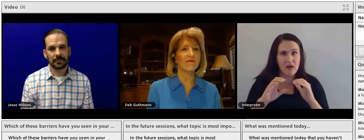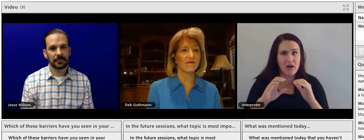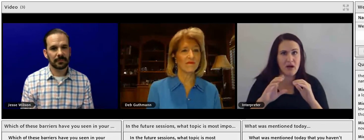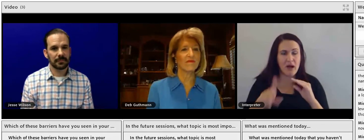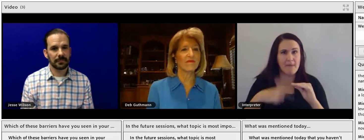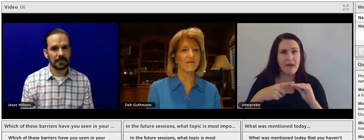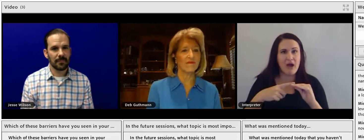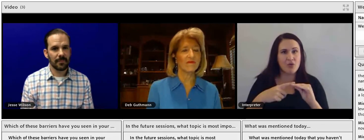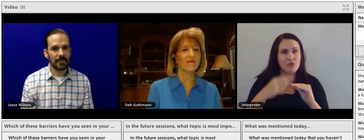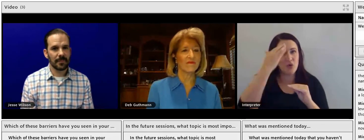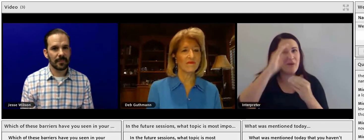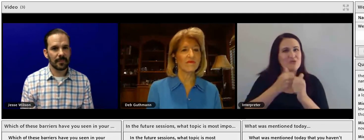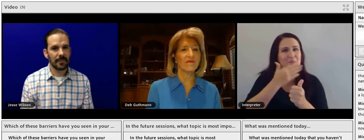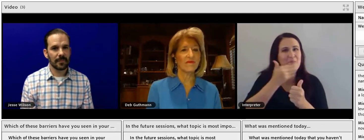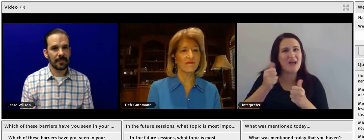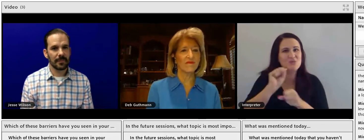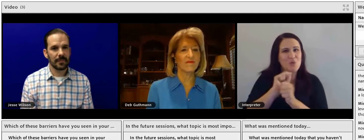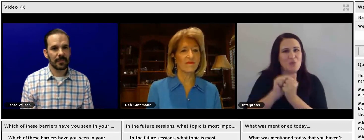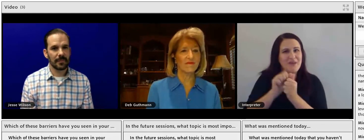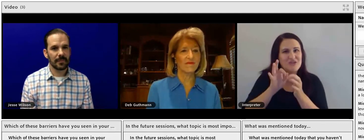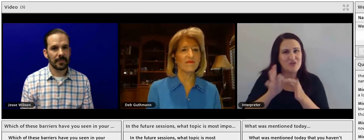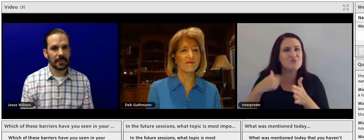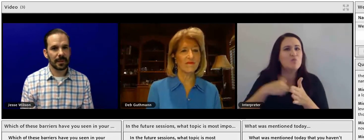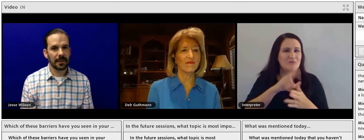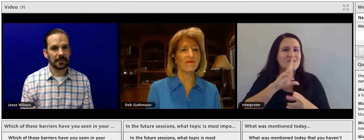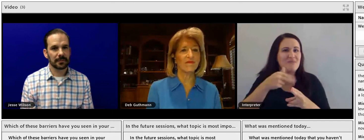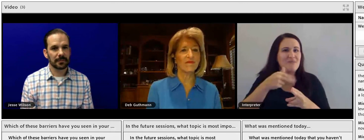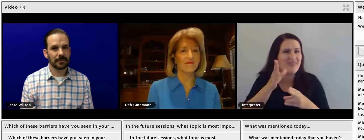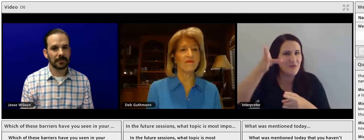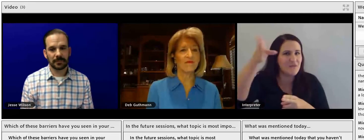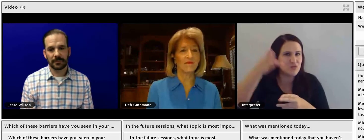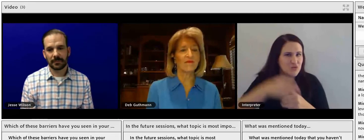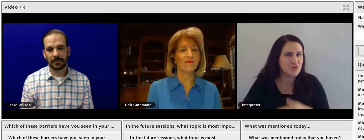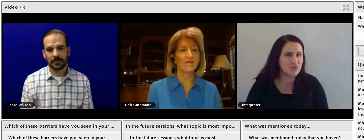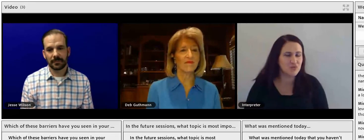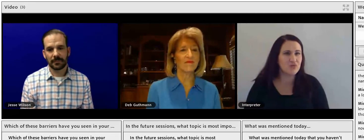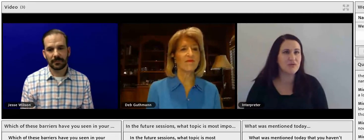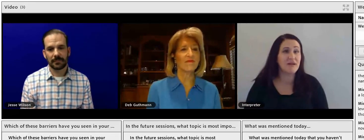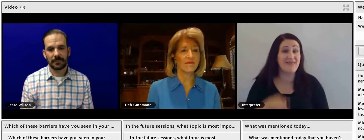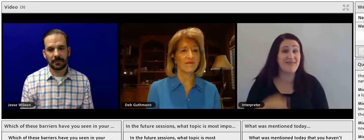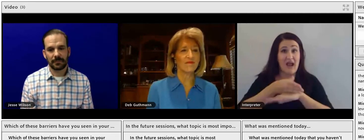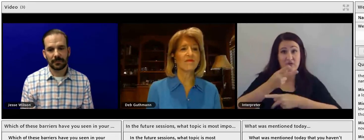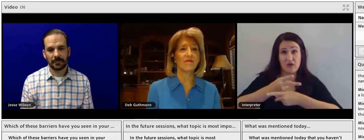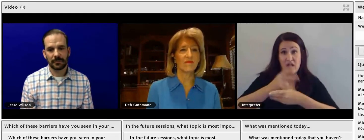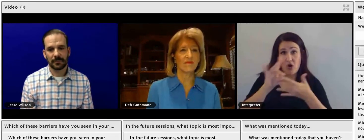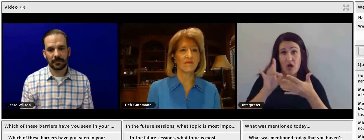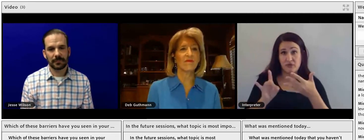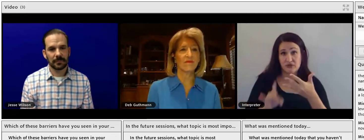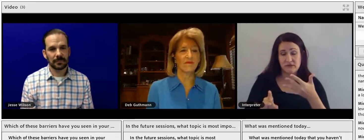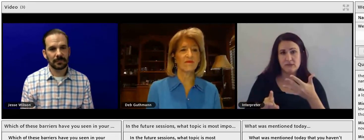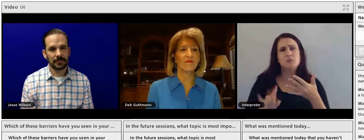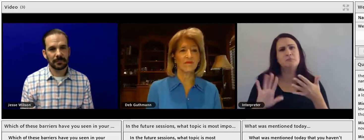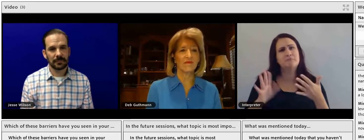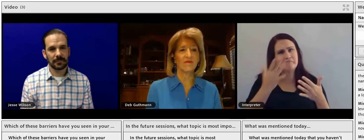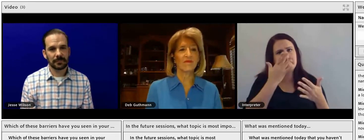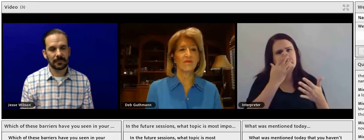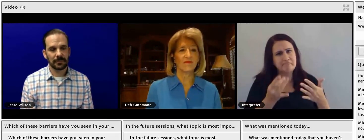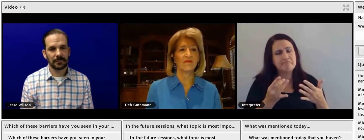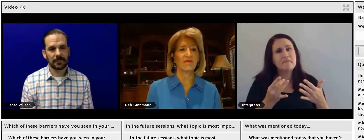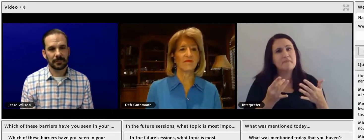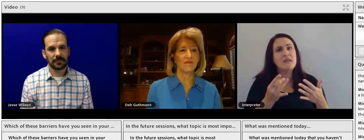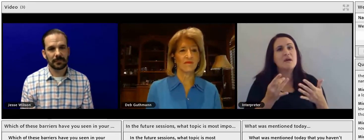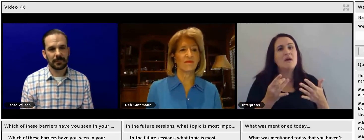interpreters. We will absolutely be talking about that in the future. Aftercare options. What's interesting is that both